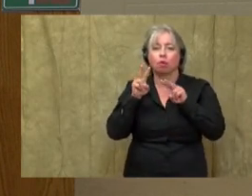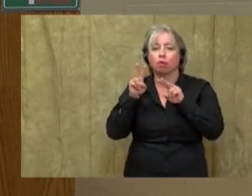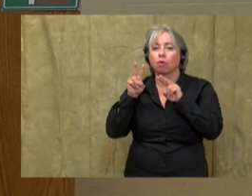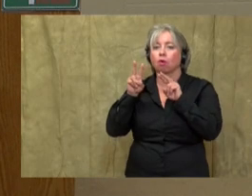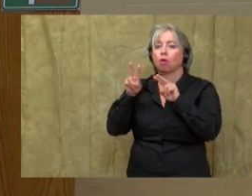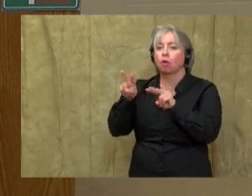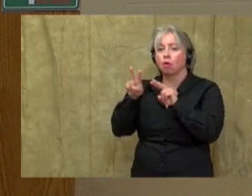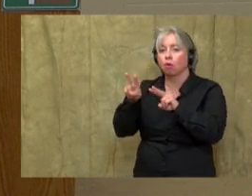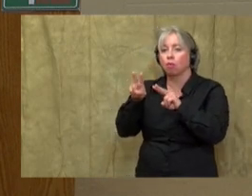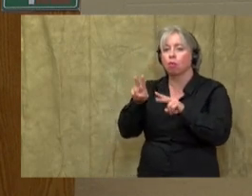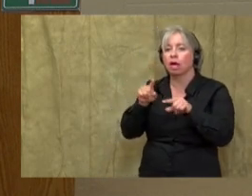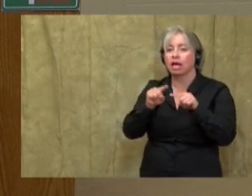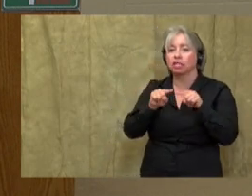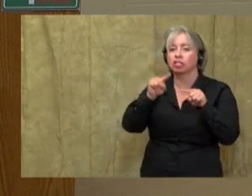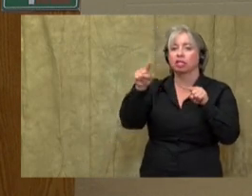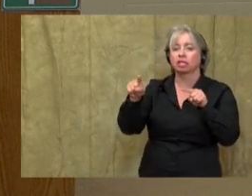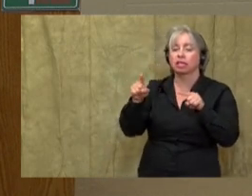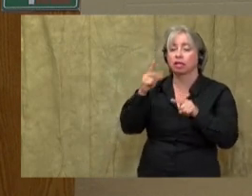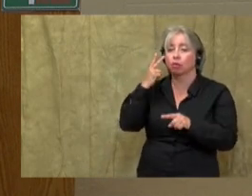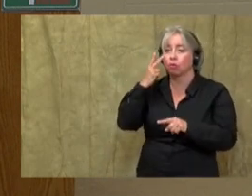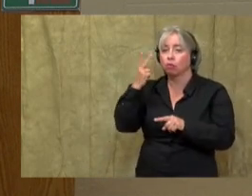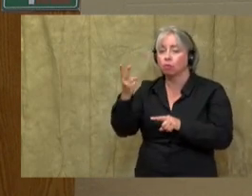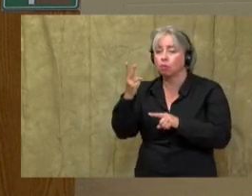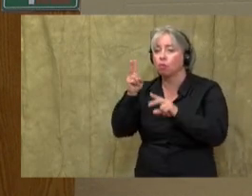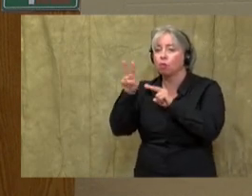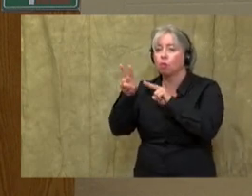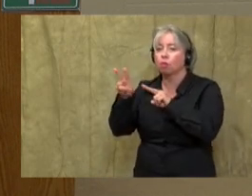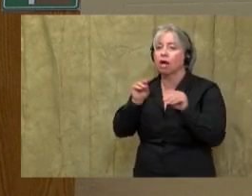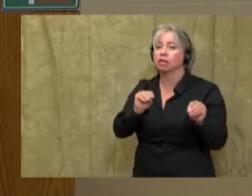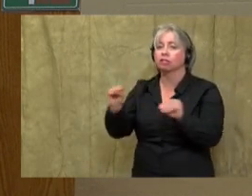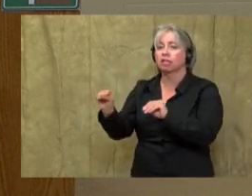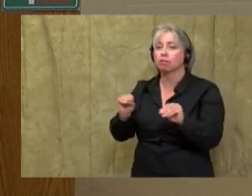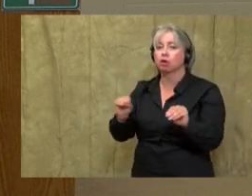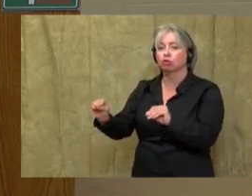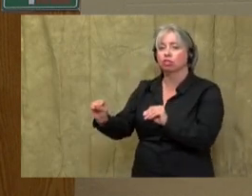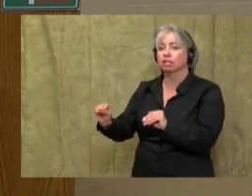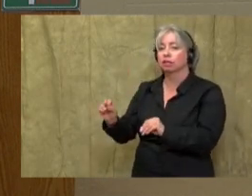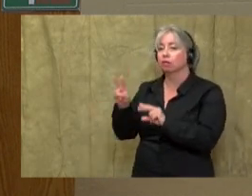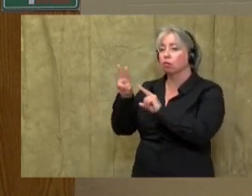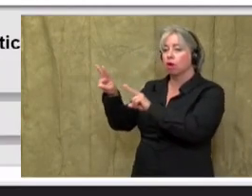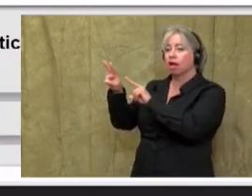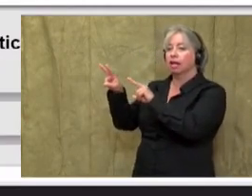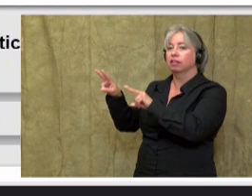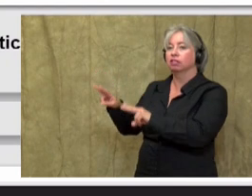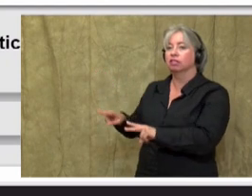the tracer's motion when I hit play.